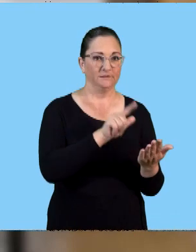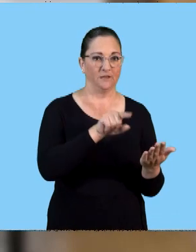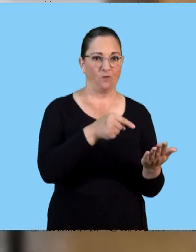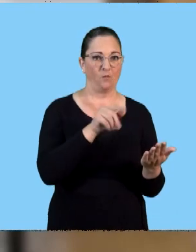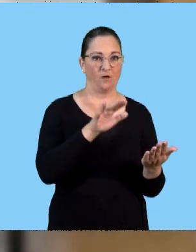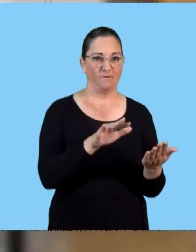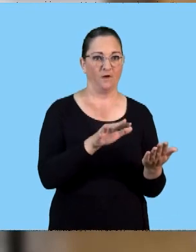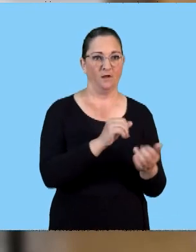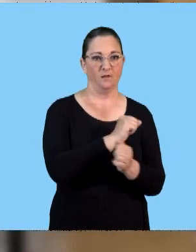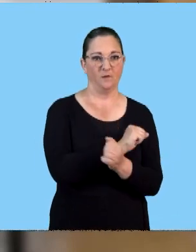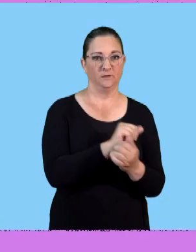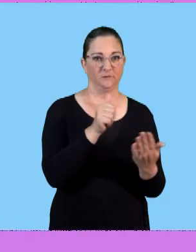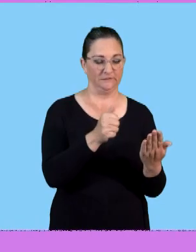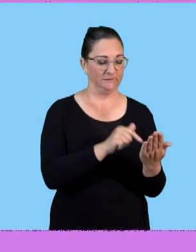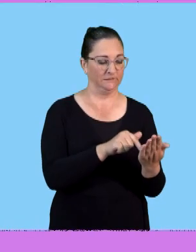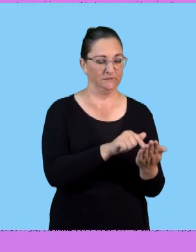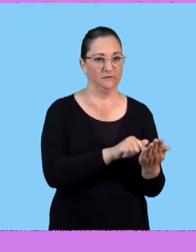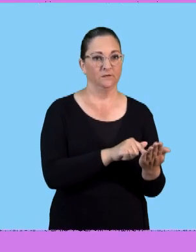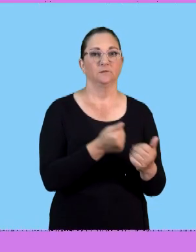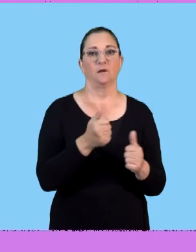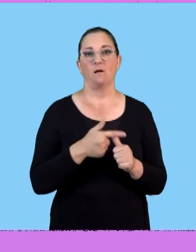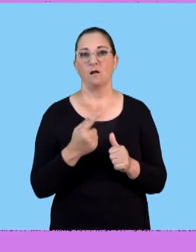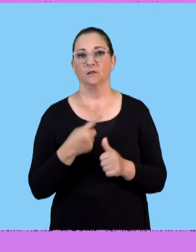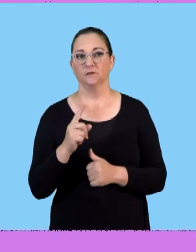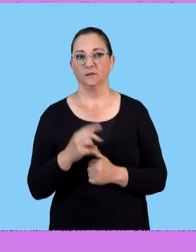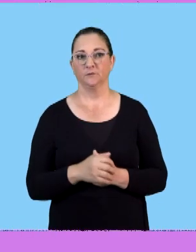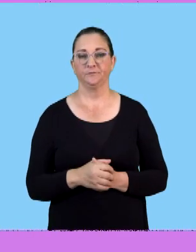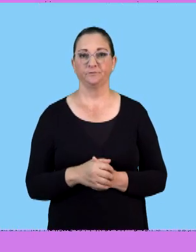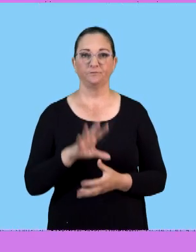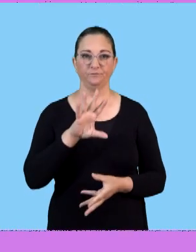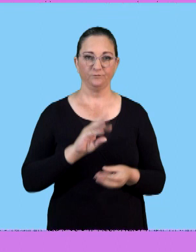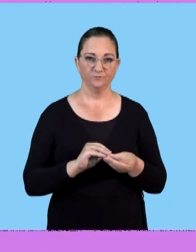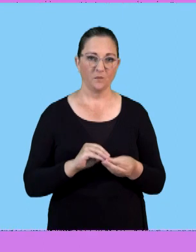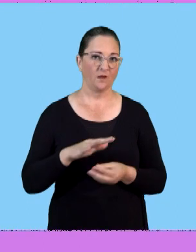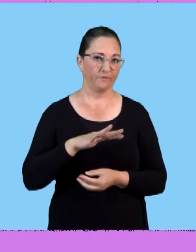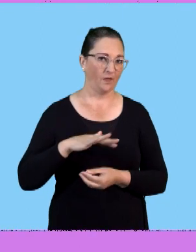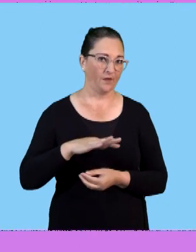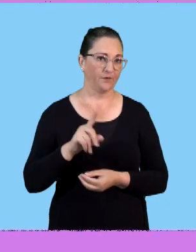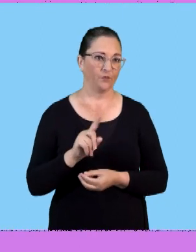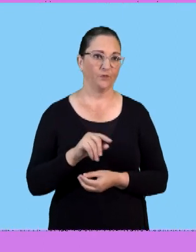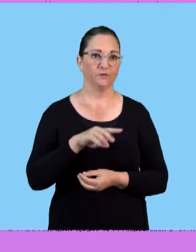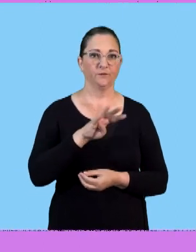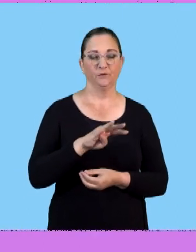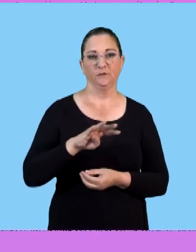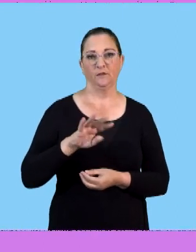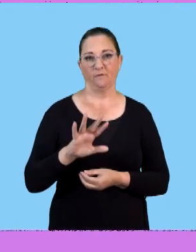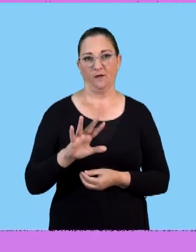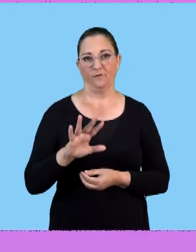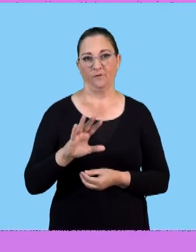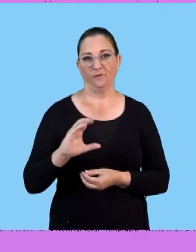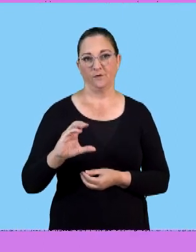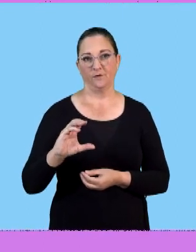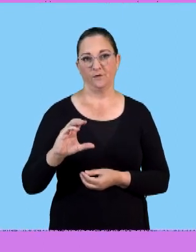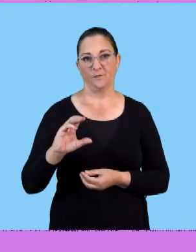in. 7.5 multiply by 6. So that will give us a total area of